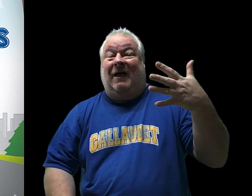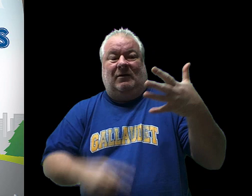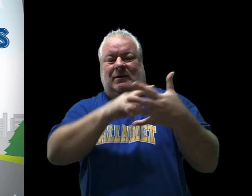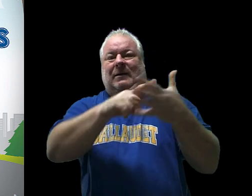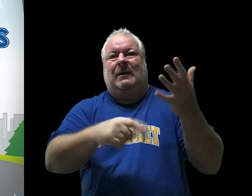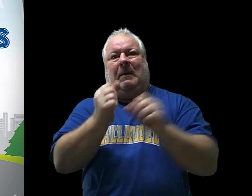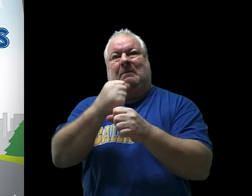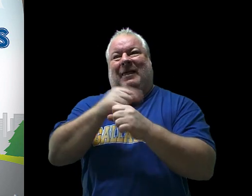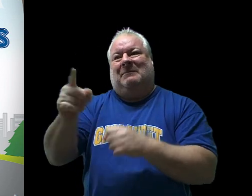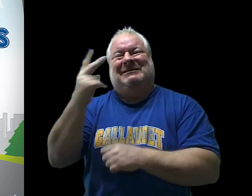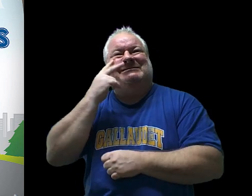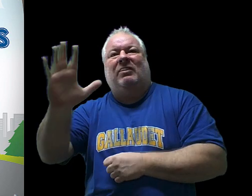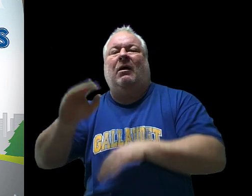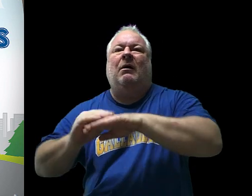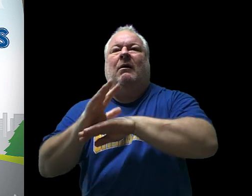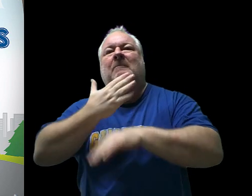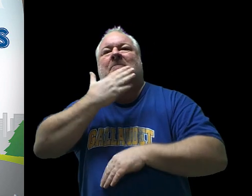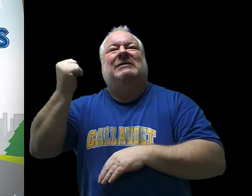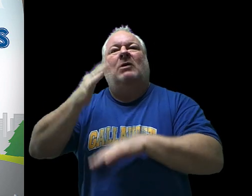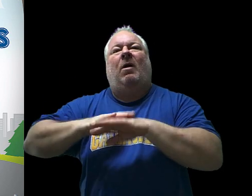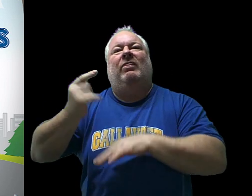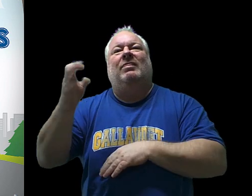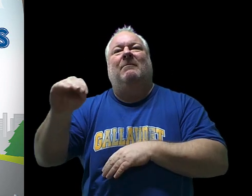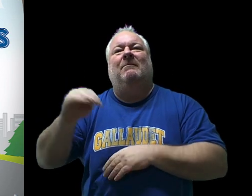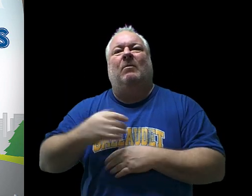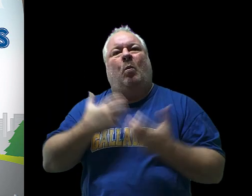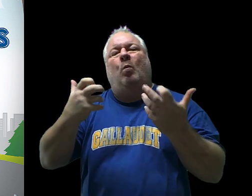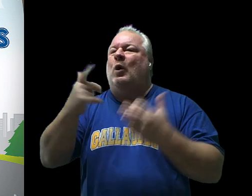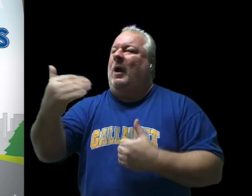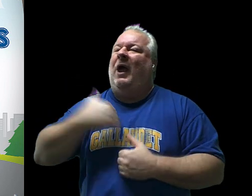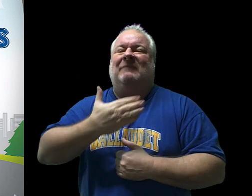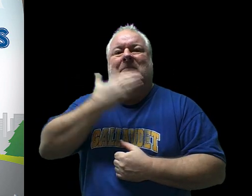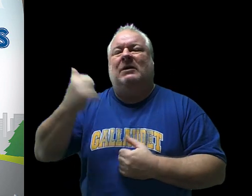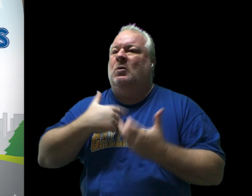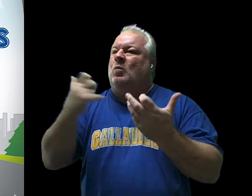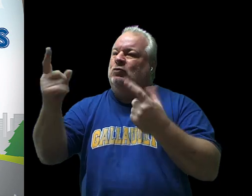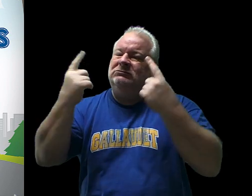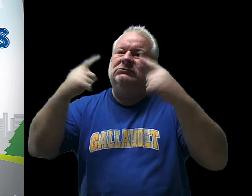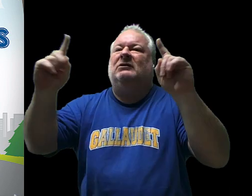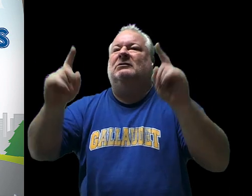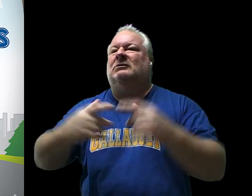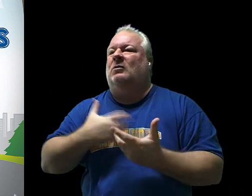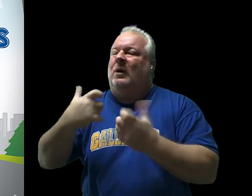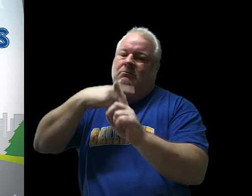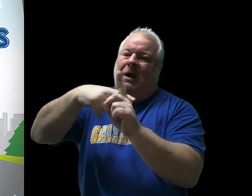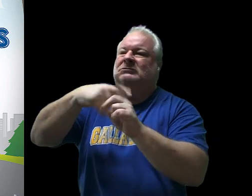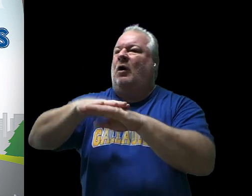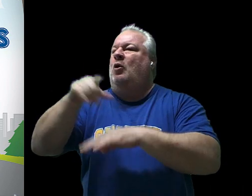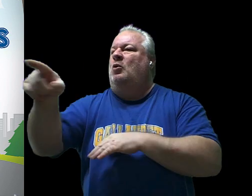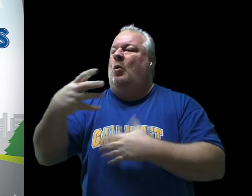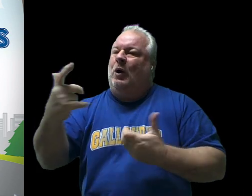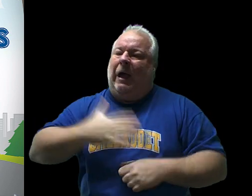most important thing to do when you love your passengers is to want the best for them. You want them to be successful and